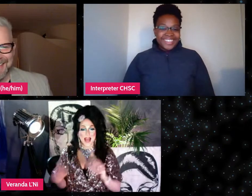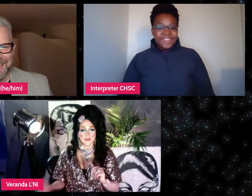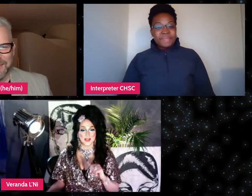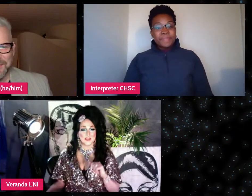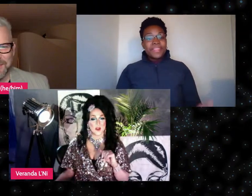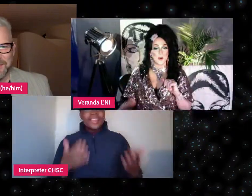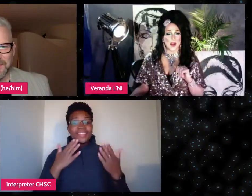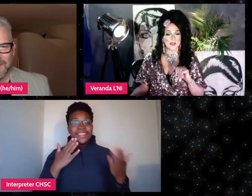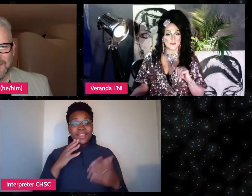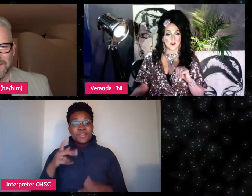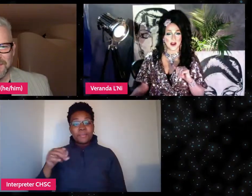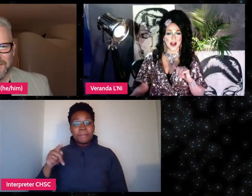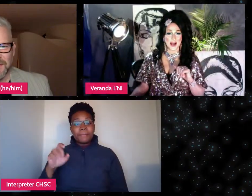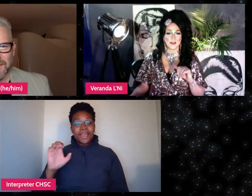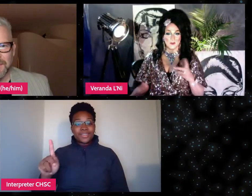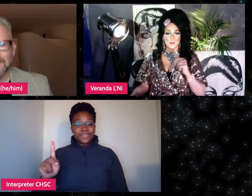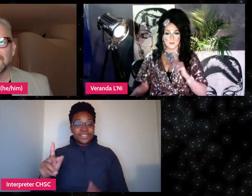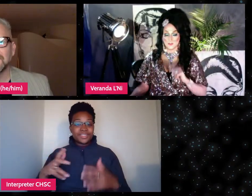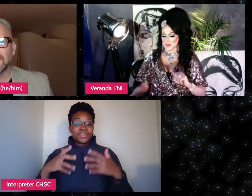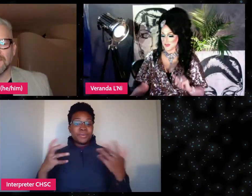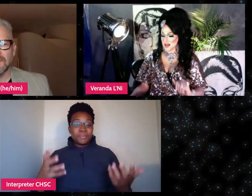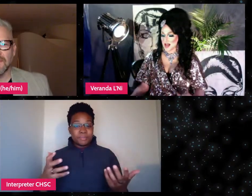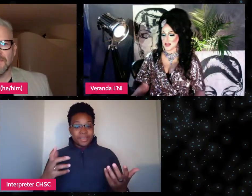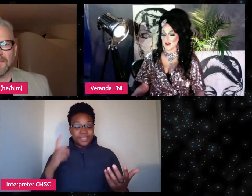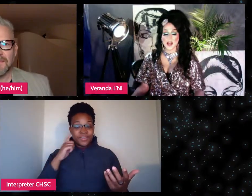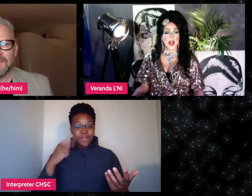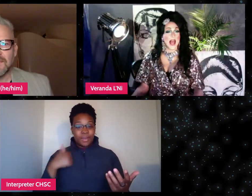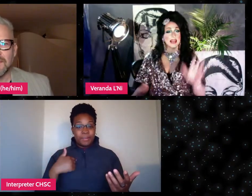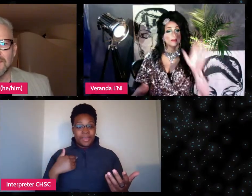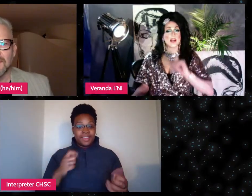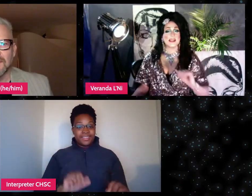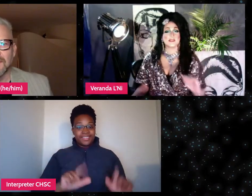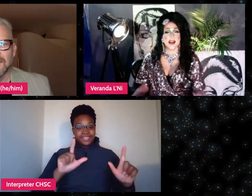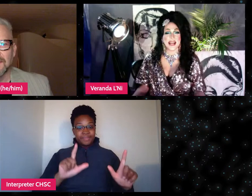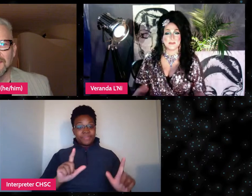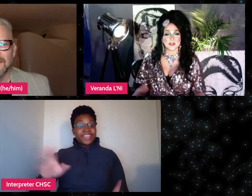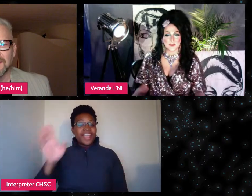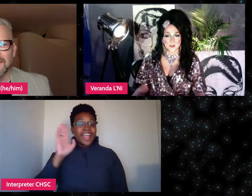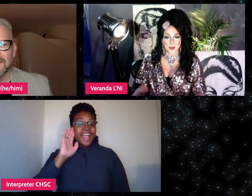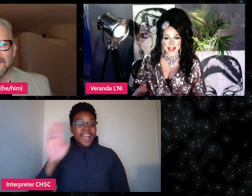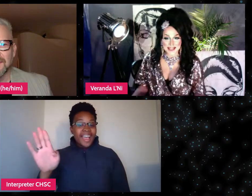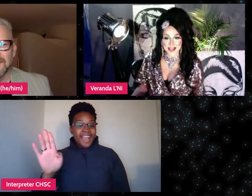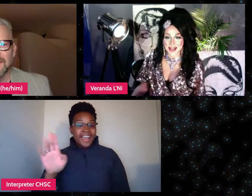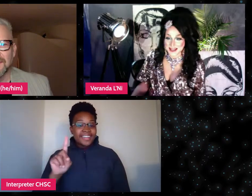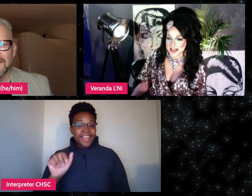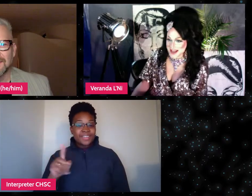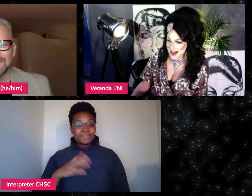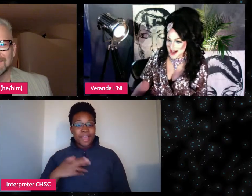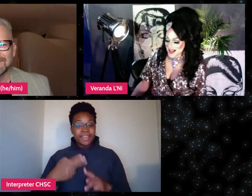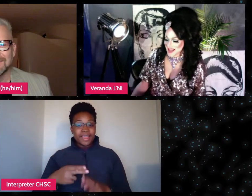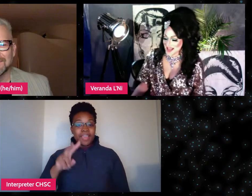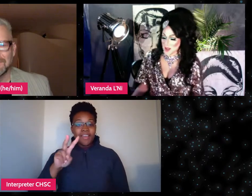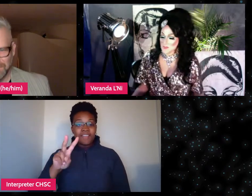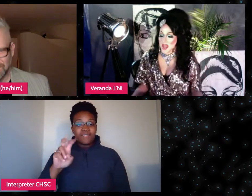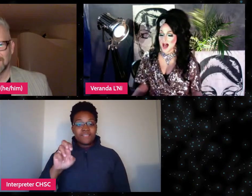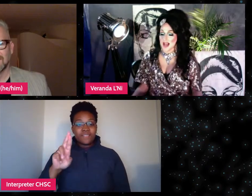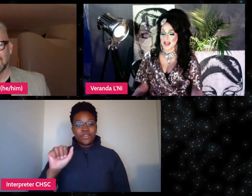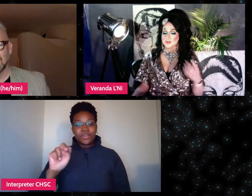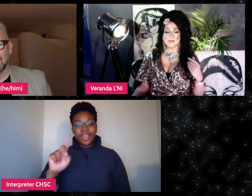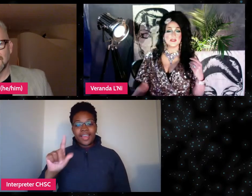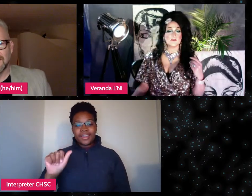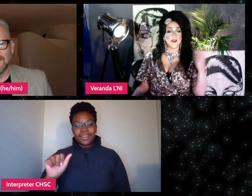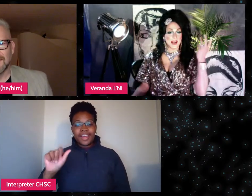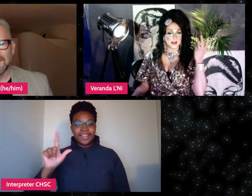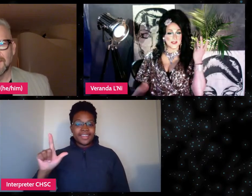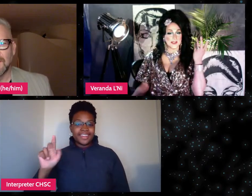Thank you, Patrick, so much for me being on here. Hello, darlings. My name is Veranda Lanai. I